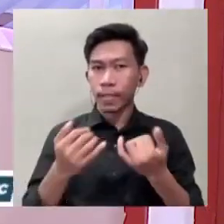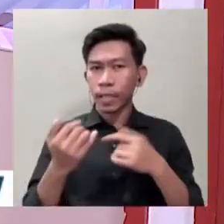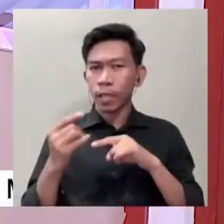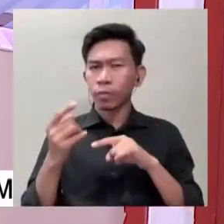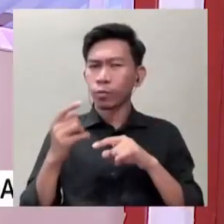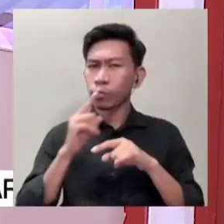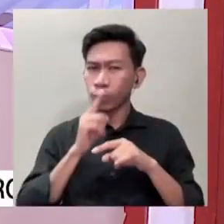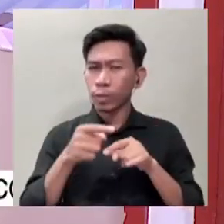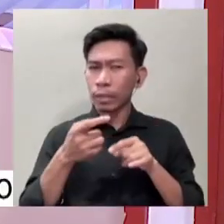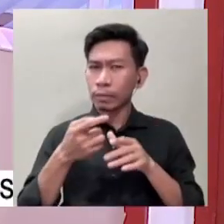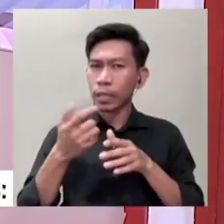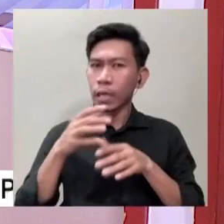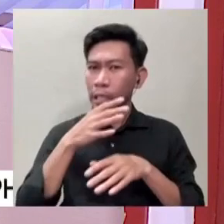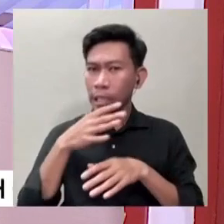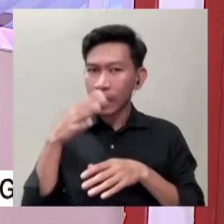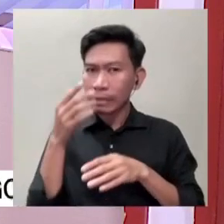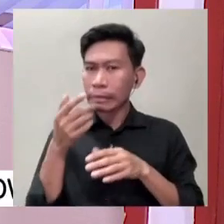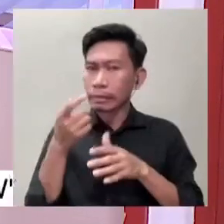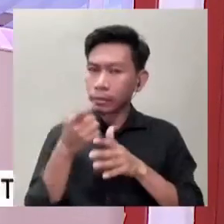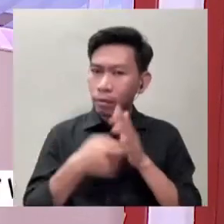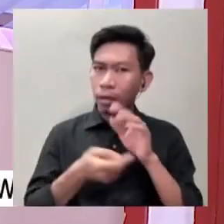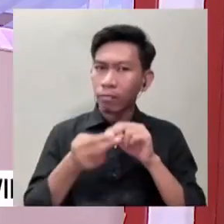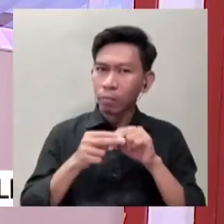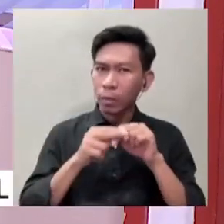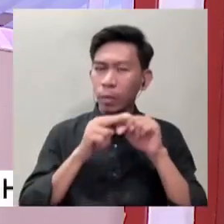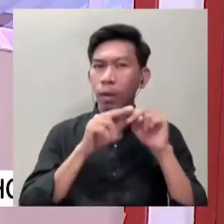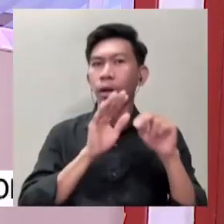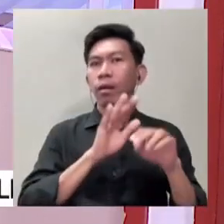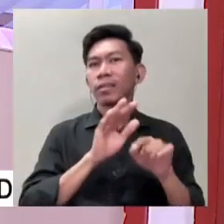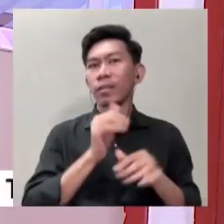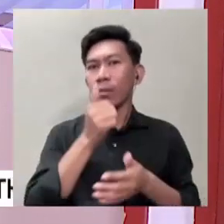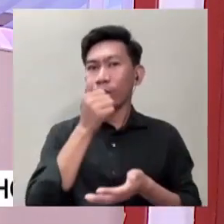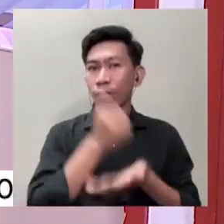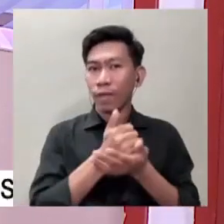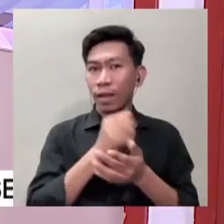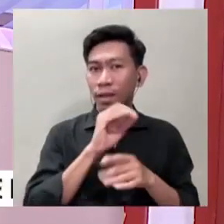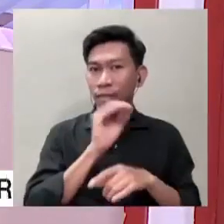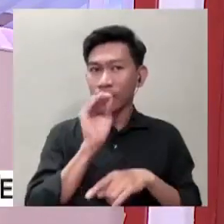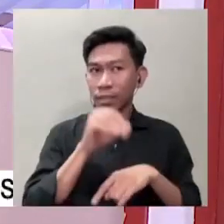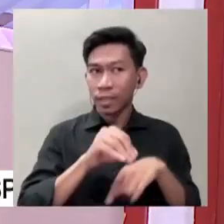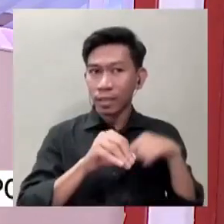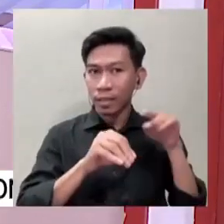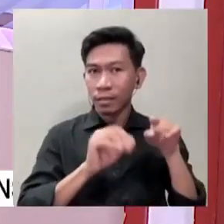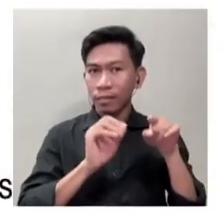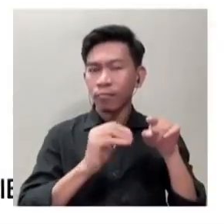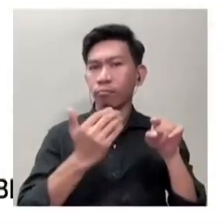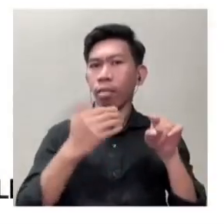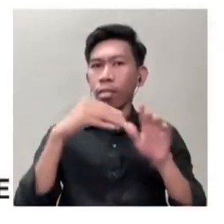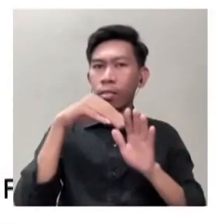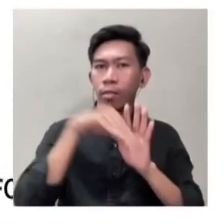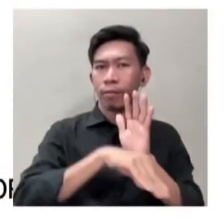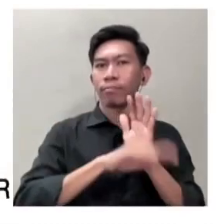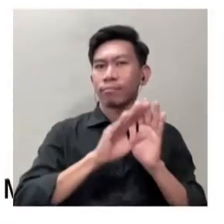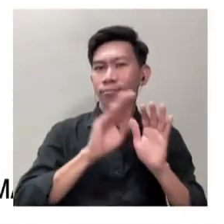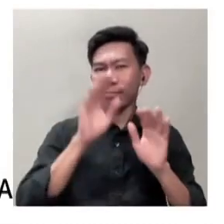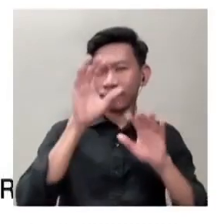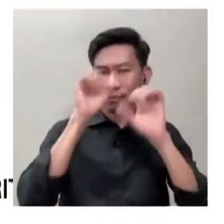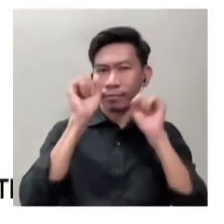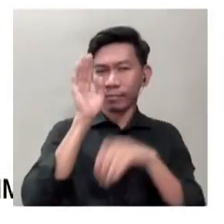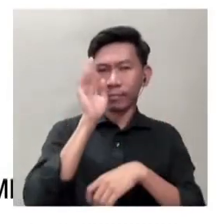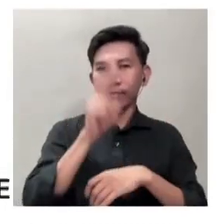contributed to the double-digit drop in his approval rating. Our very own Katrina Domingo now joins us with more on this. Kat, over